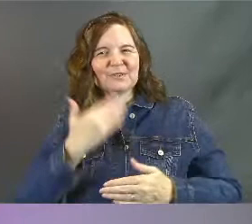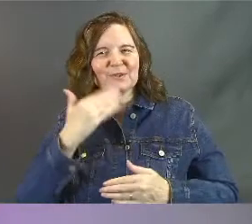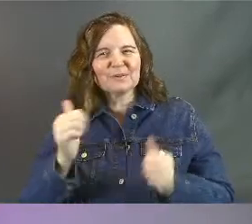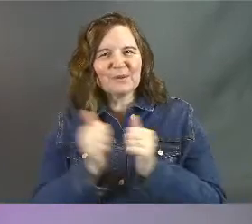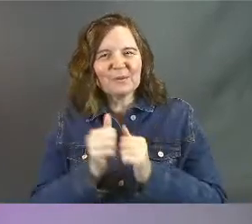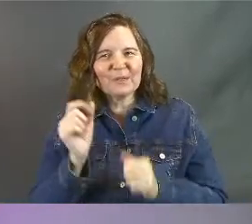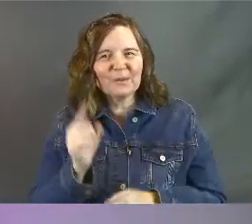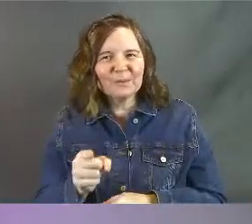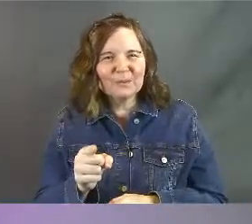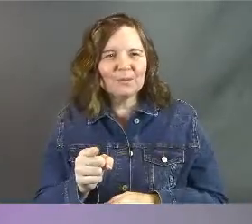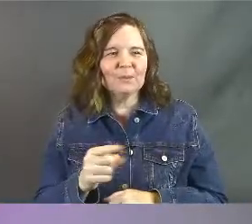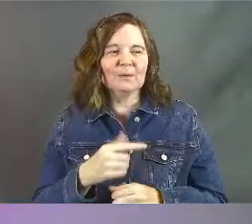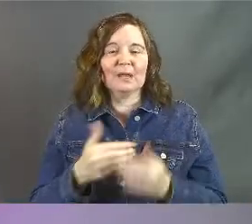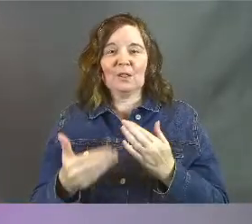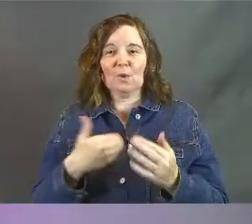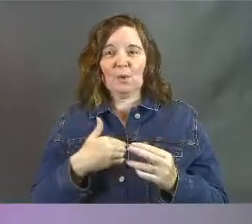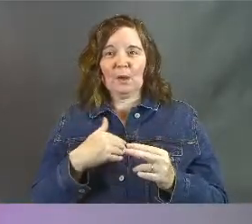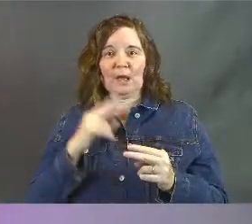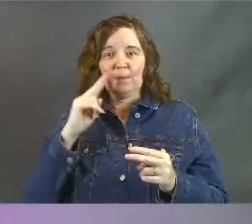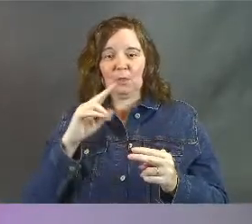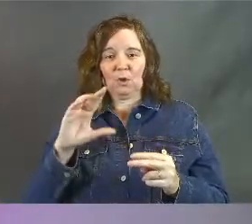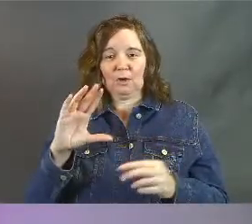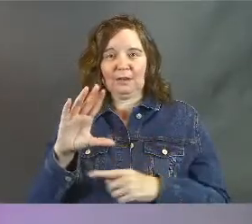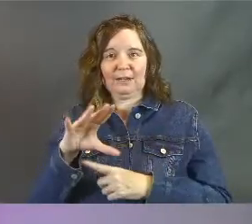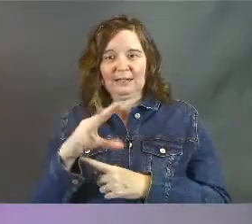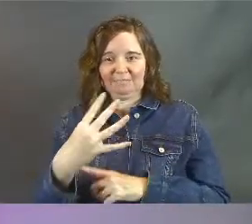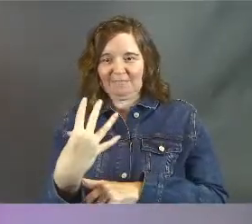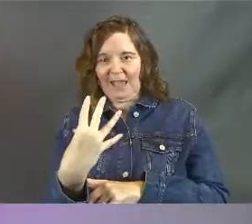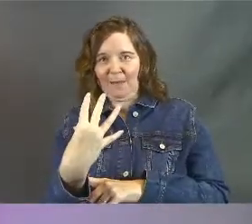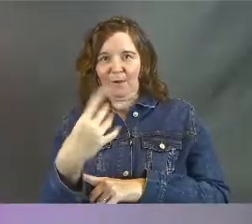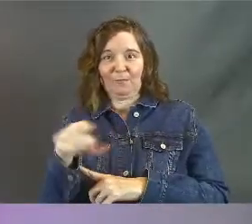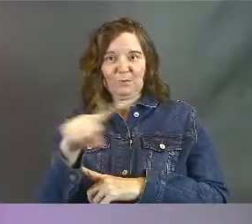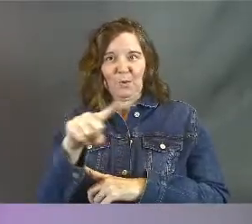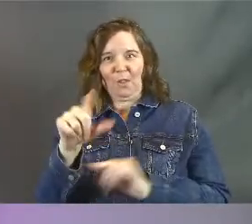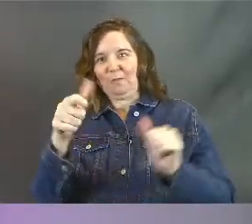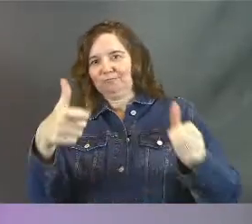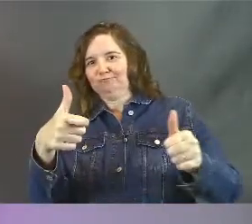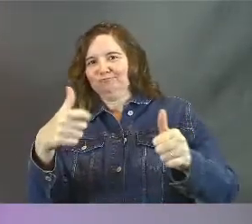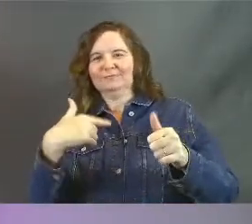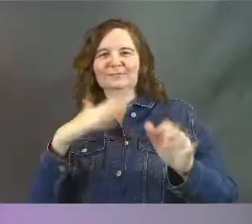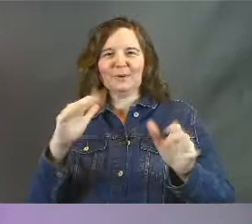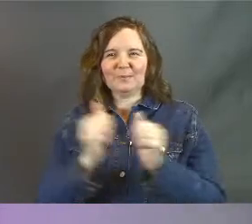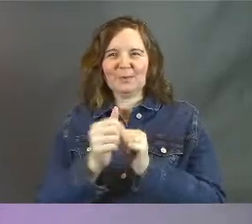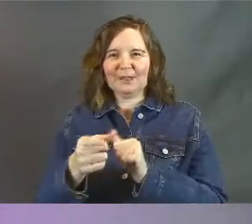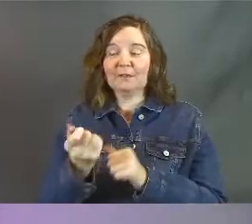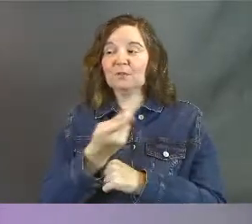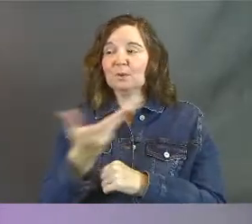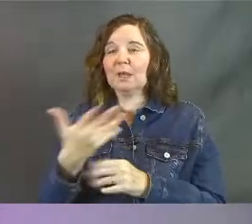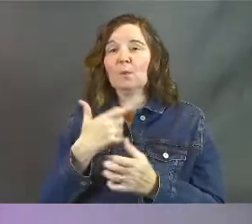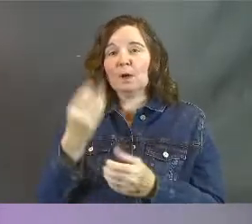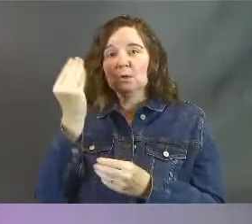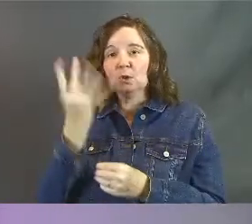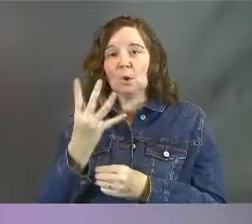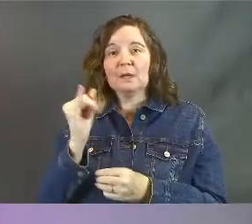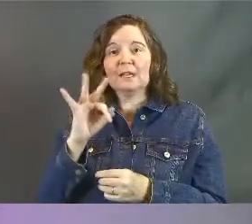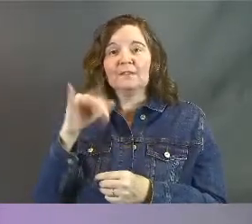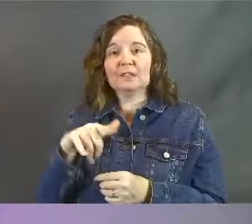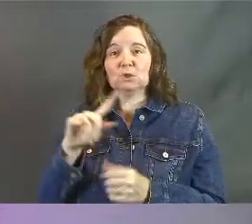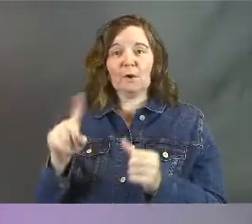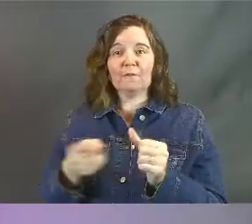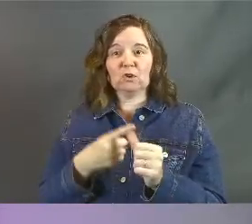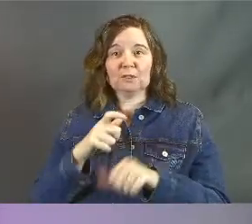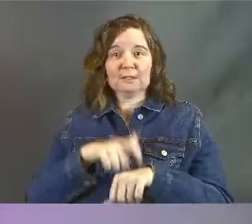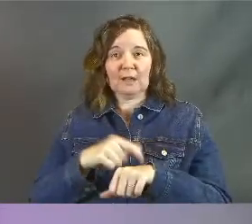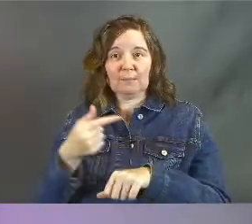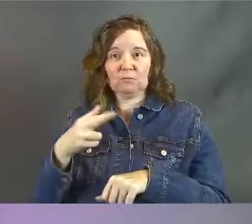to be with you. Even though I'm just looking at a camera right now, you guys all look fantastic, and it's great to be with you. A couple of things I want you to know about. If this is your